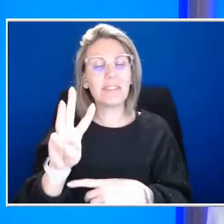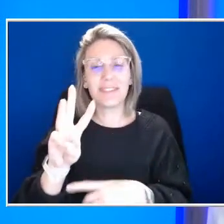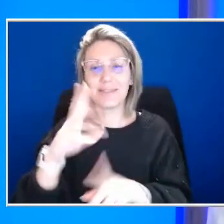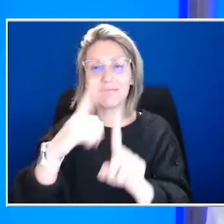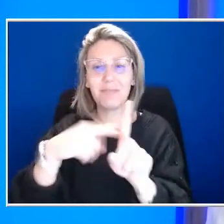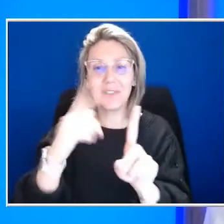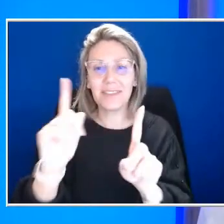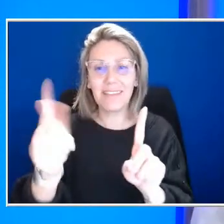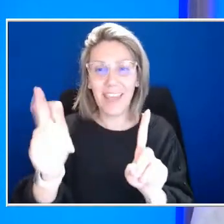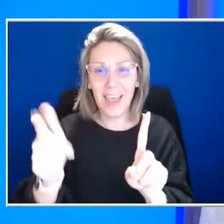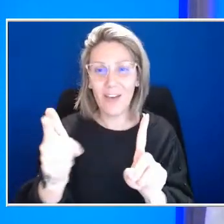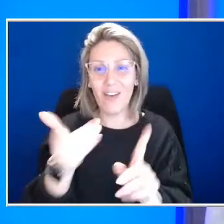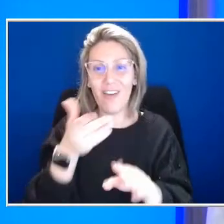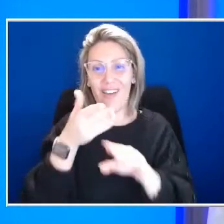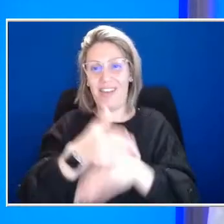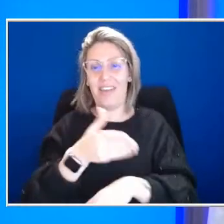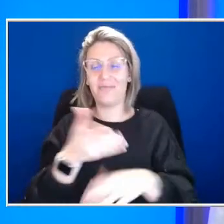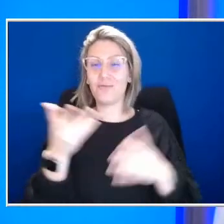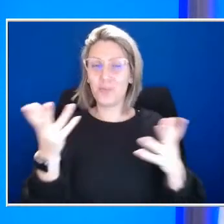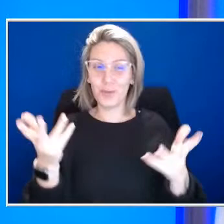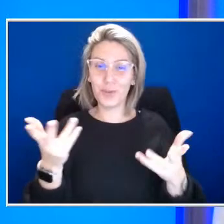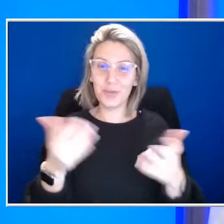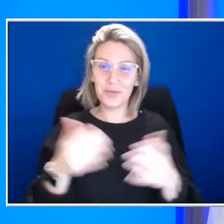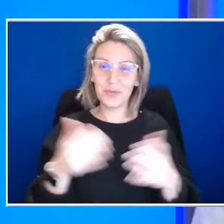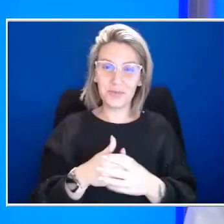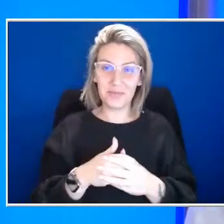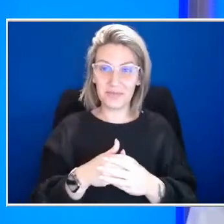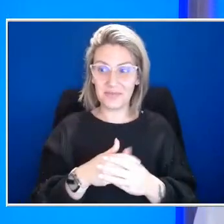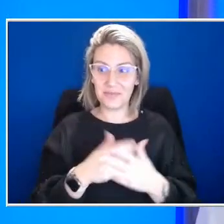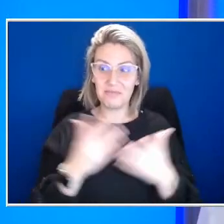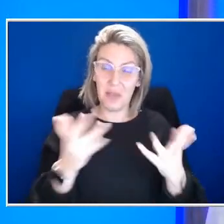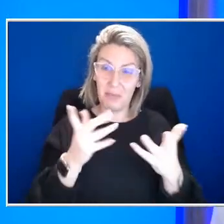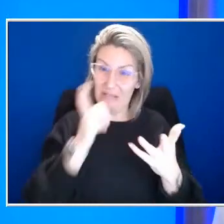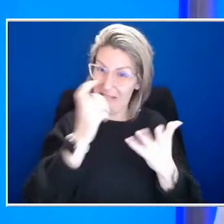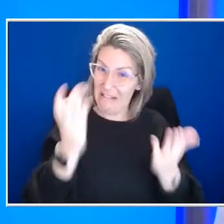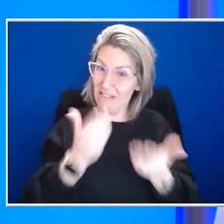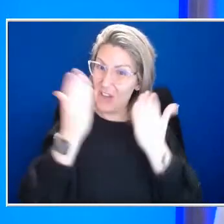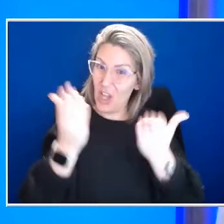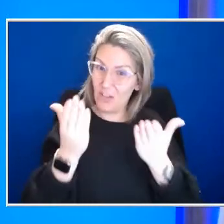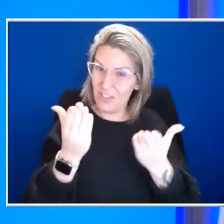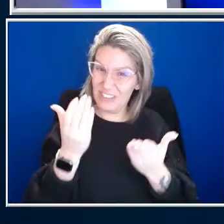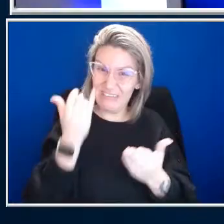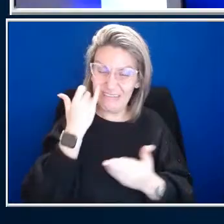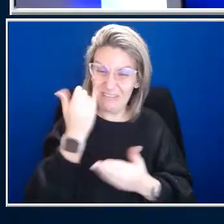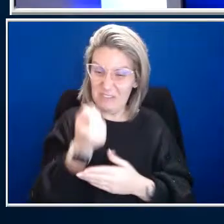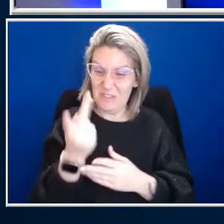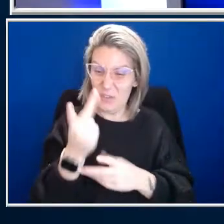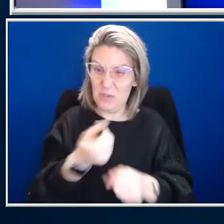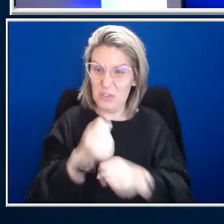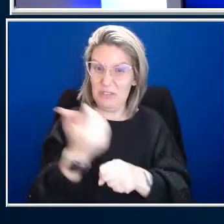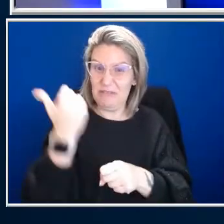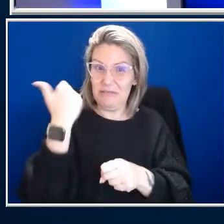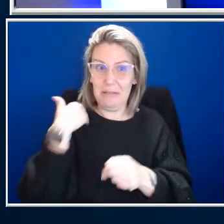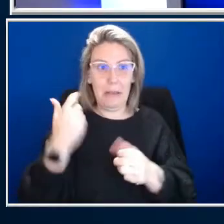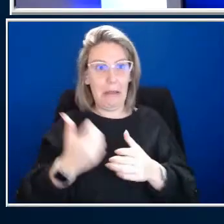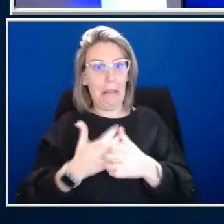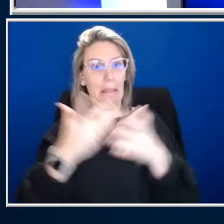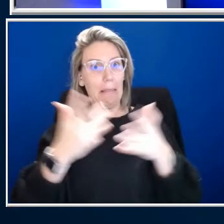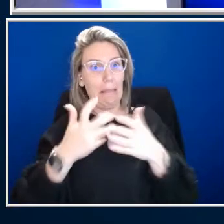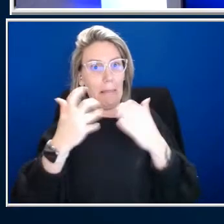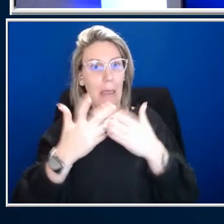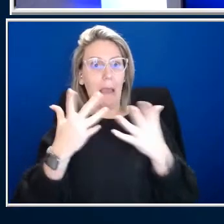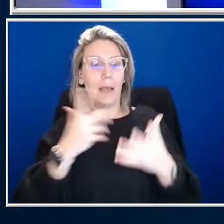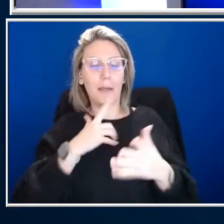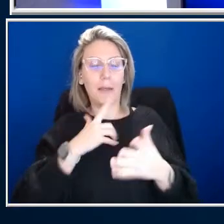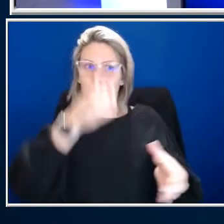after what we would not have offered him just a couple of years. A lot of high-level smart people in that room talking it out. I love to